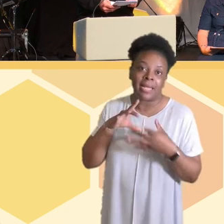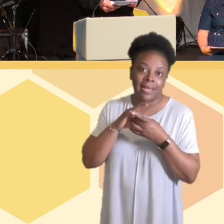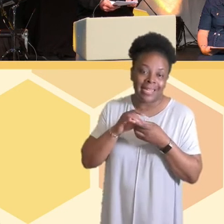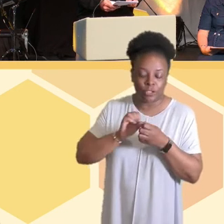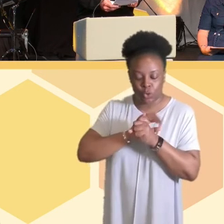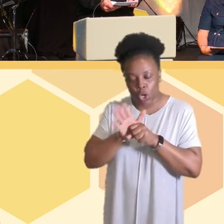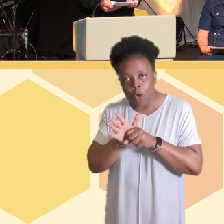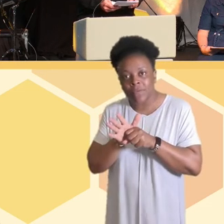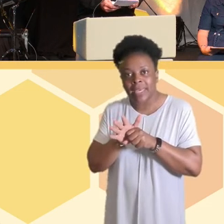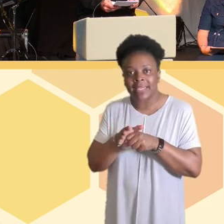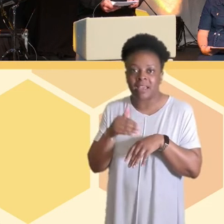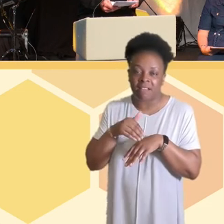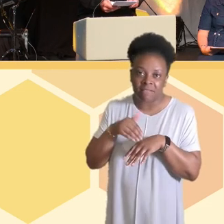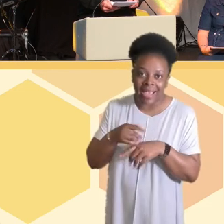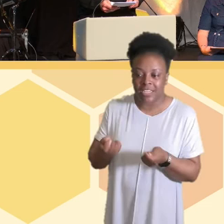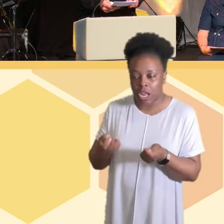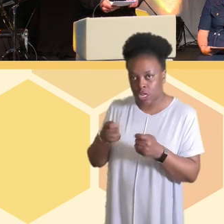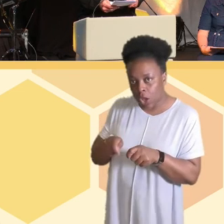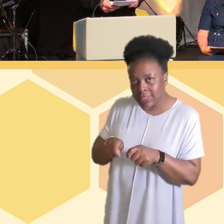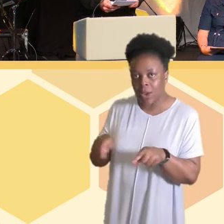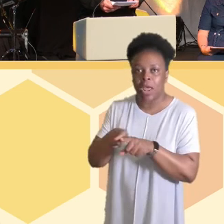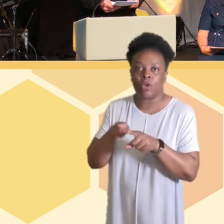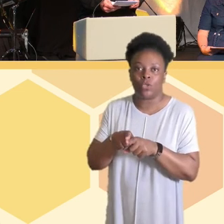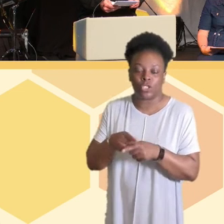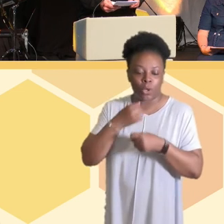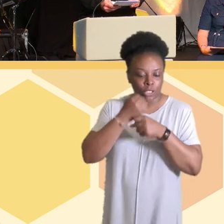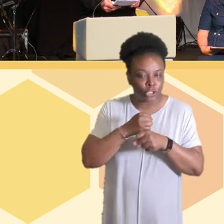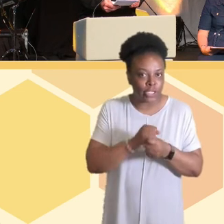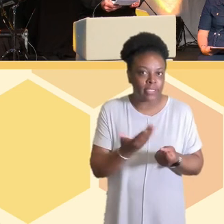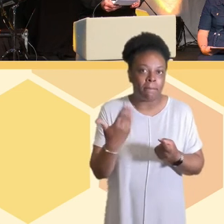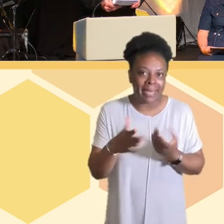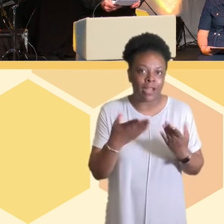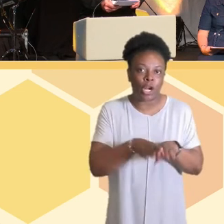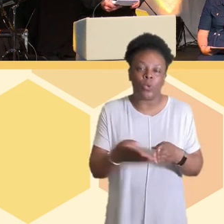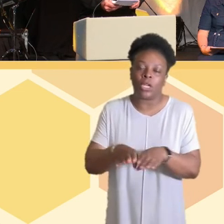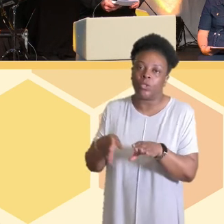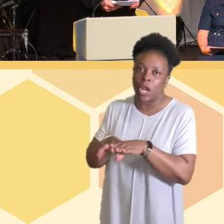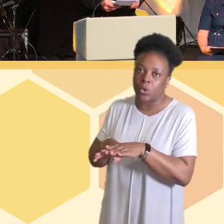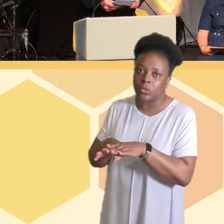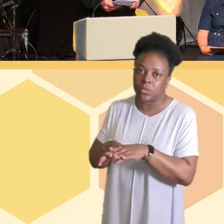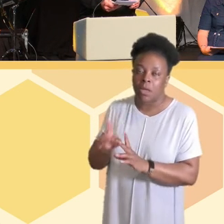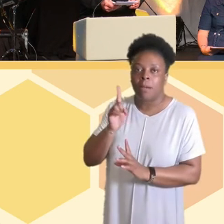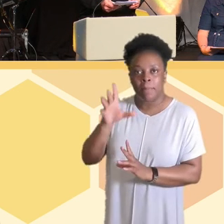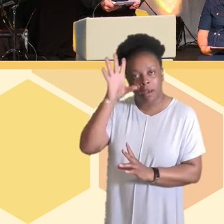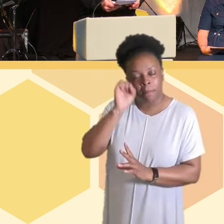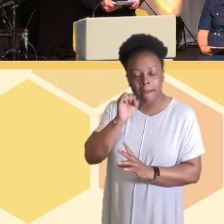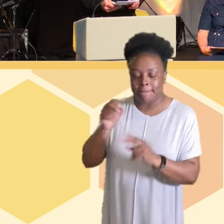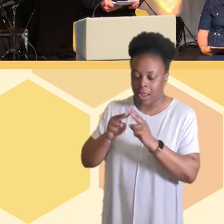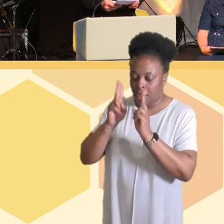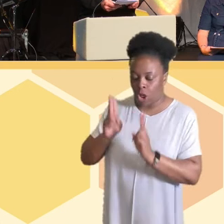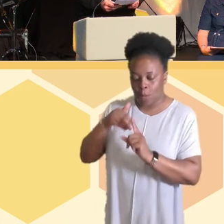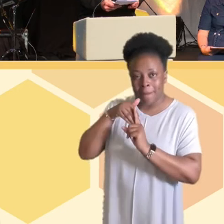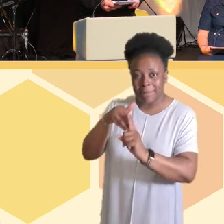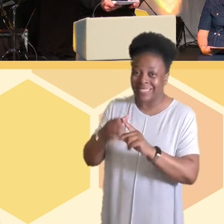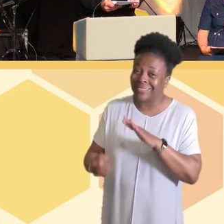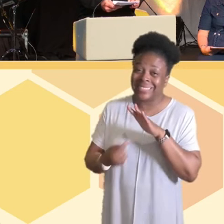lockdowns, and churches not holding services in person. Home mission is key to our ability to finance all we